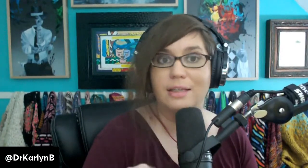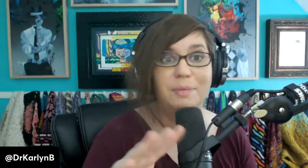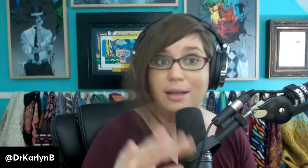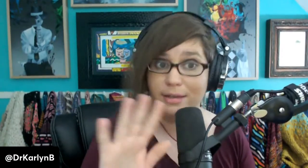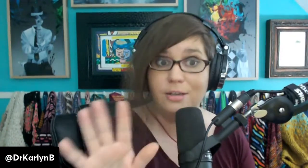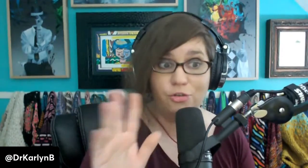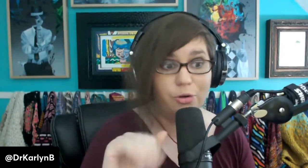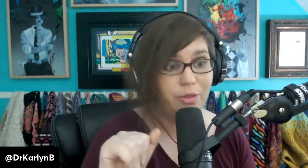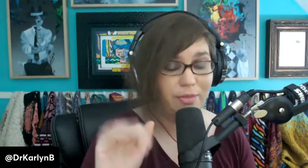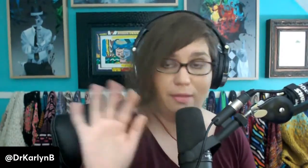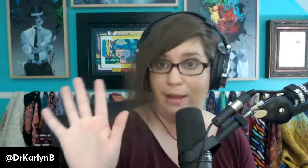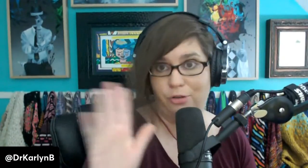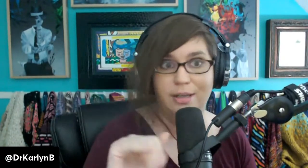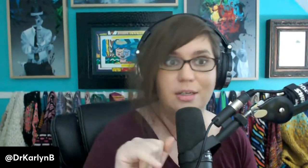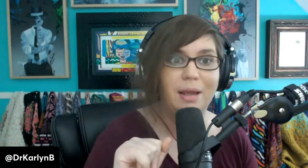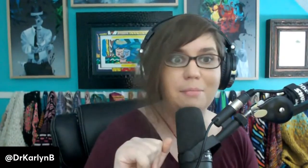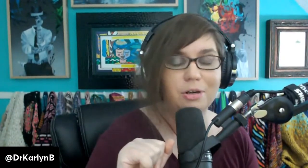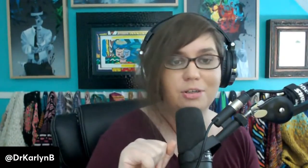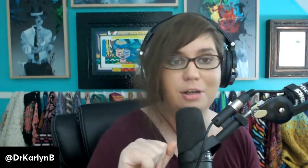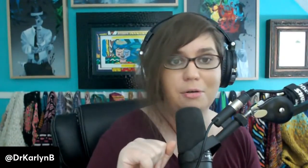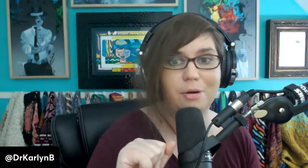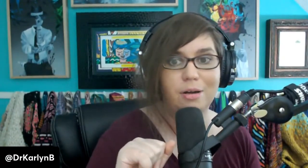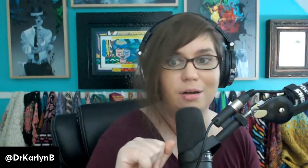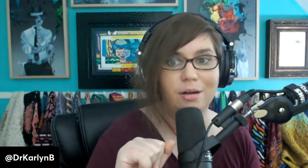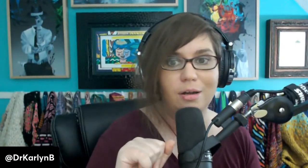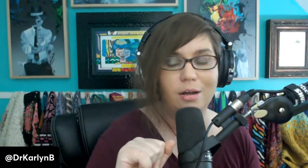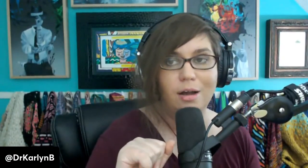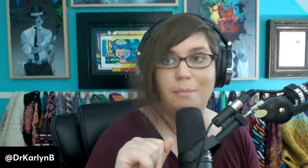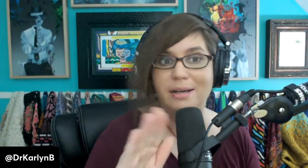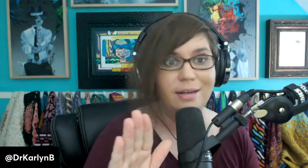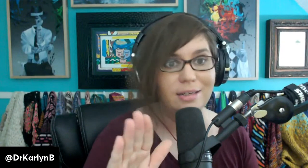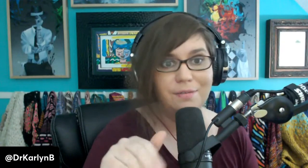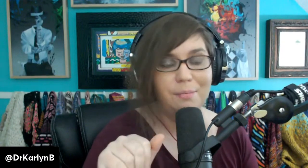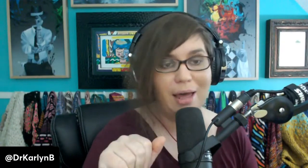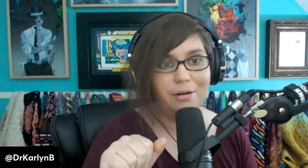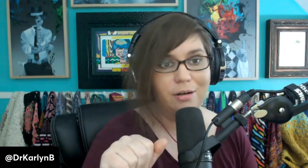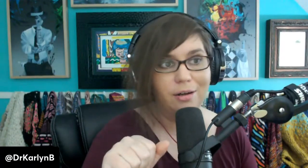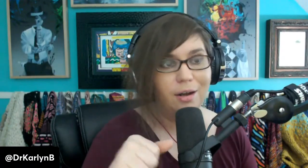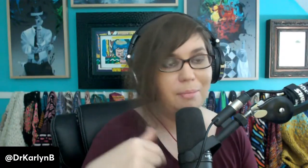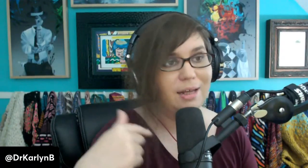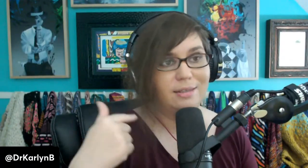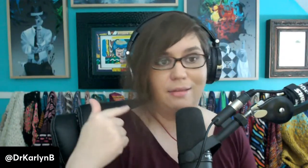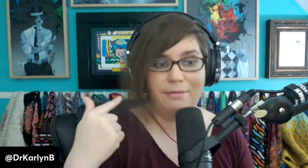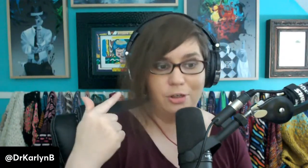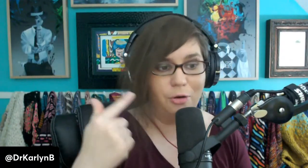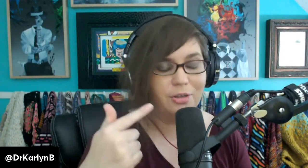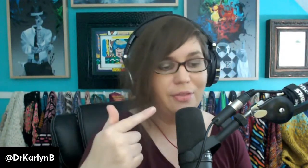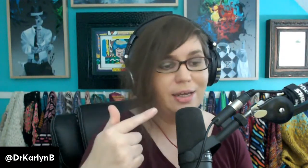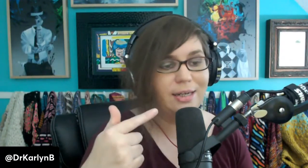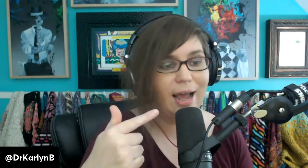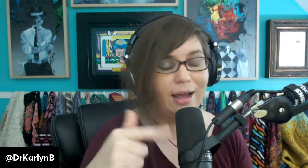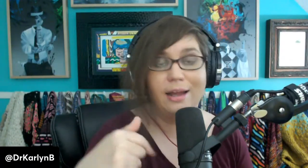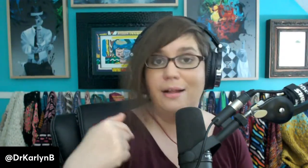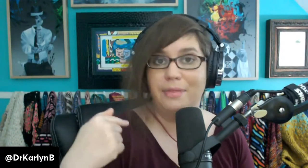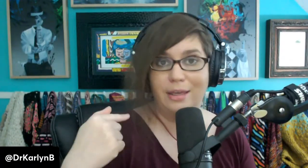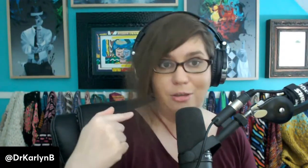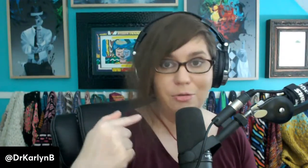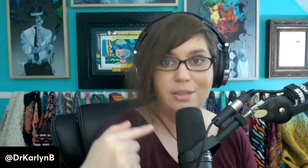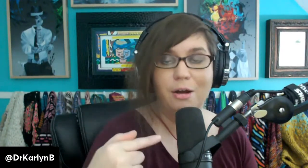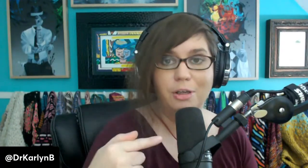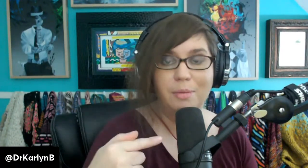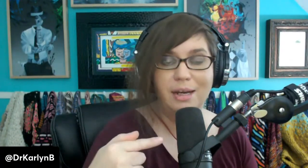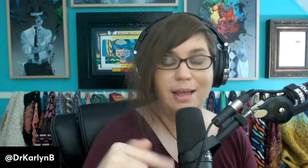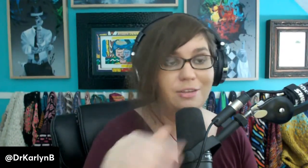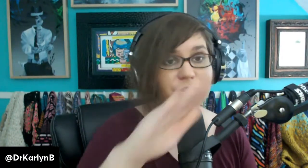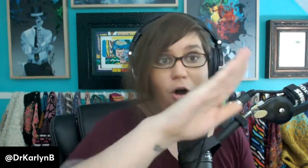does this, because it is true that the left tries to ban books too. But it doesn't even matter, because the left goes on the attack. They use